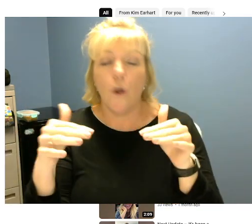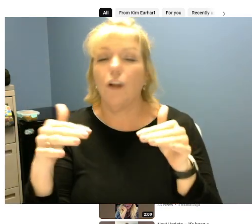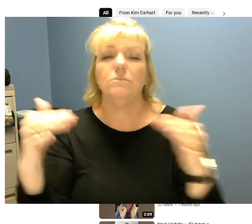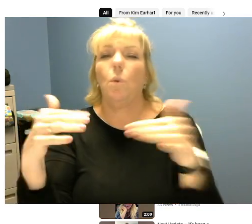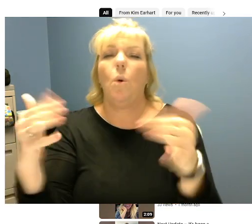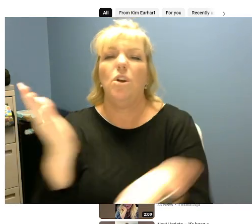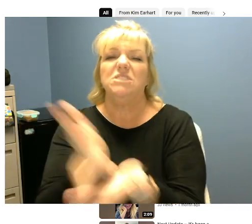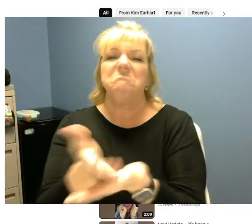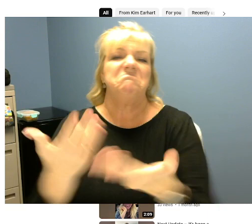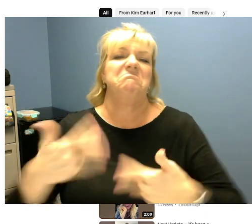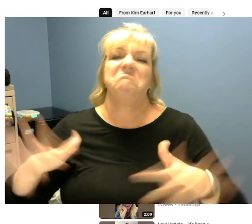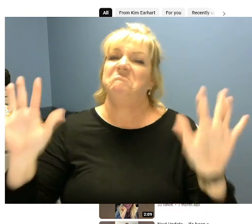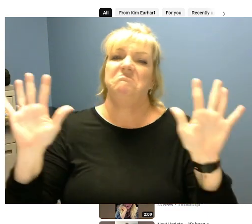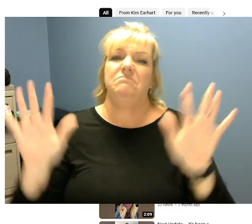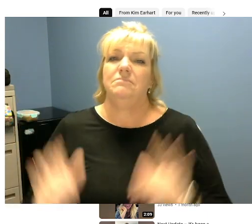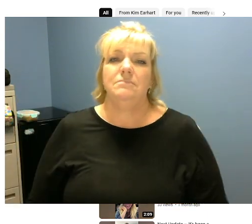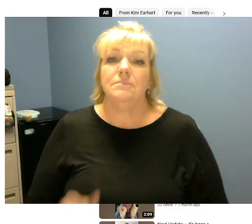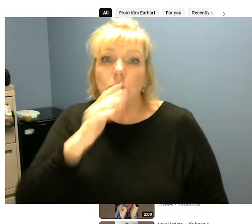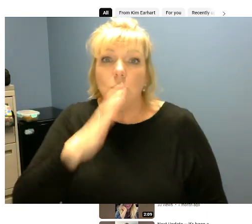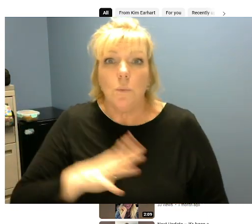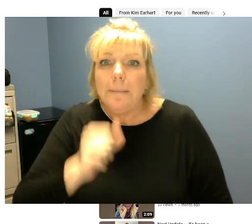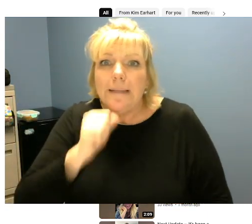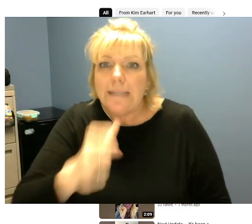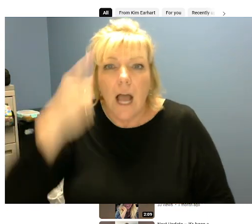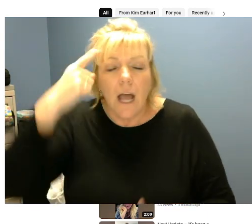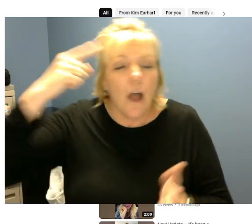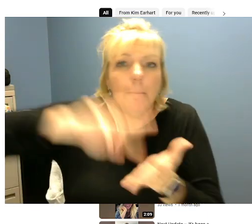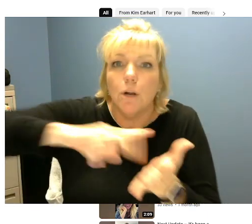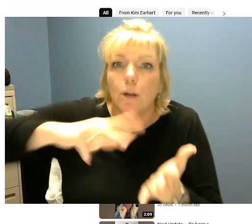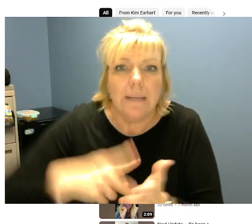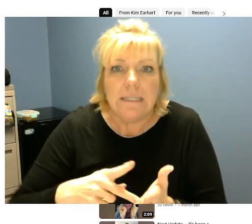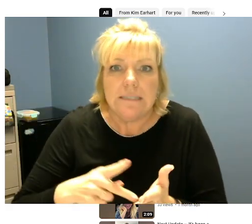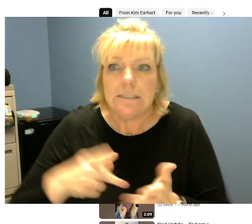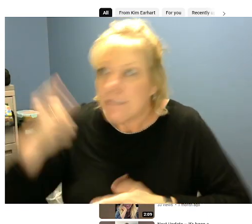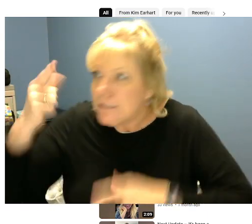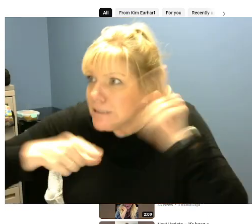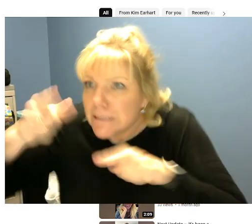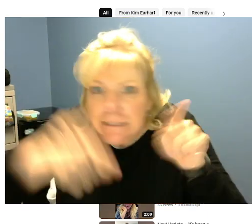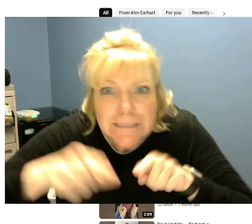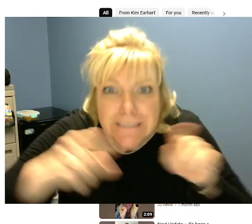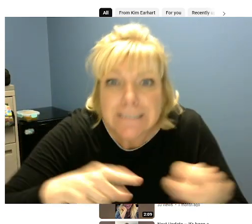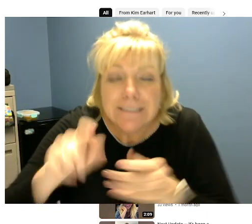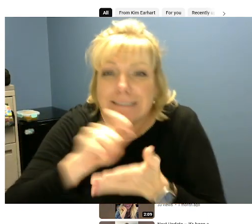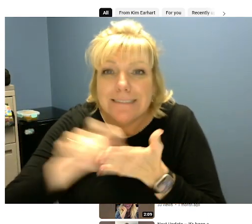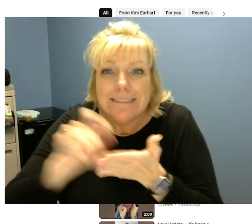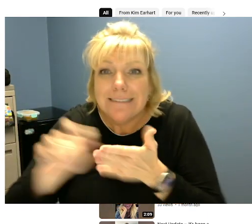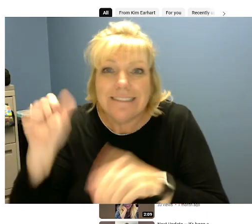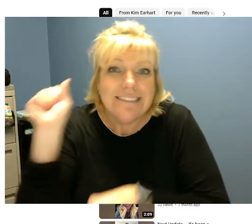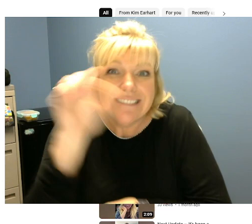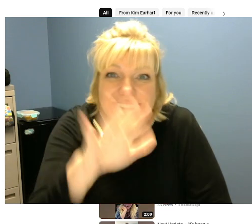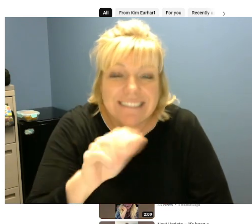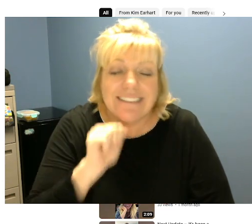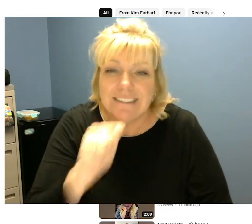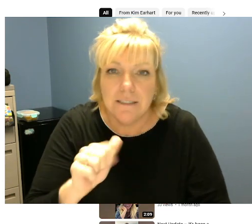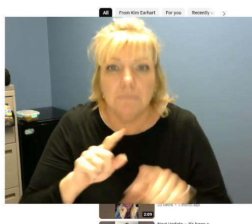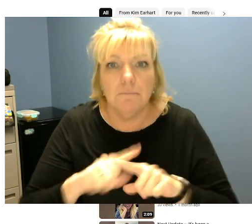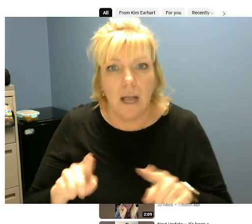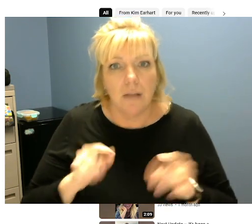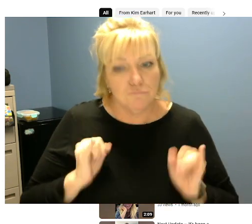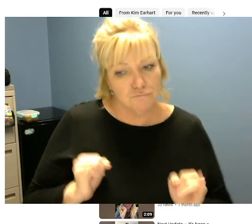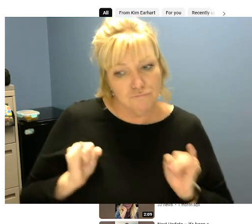but I mean, women aren't doing it in a united effort, but they're all doing it individually. And so these